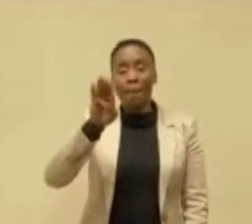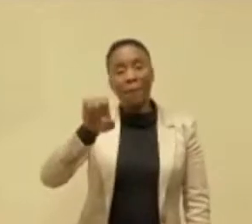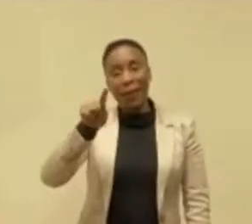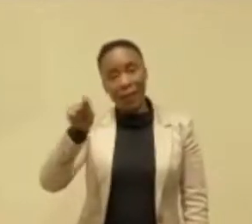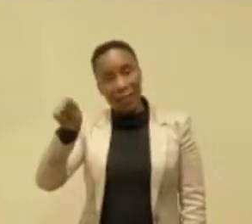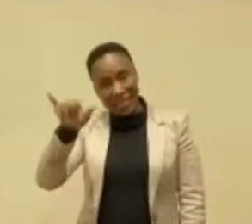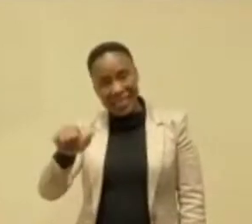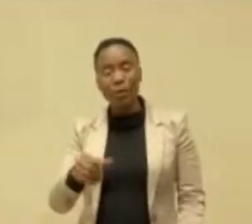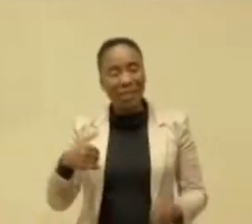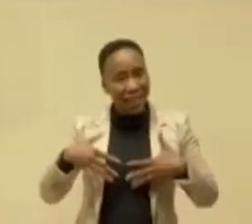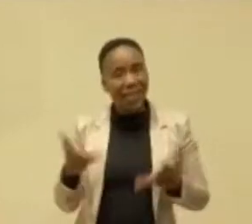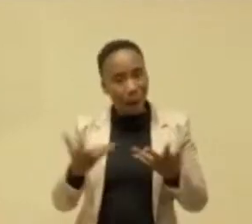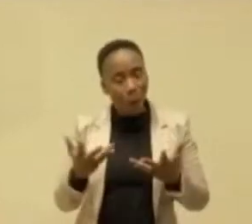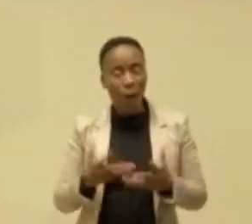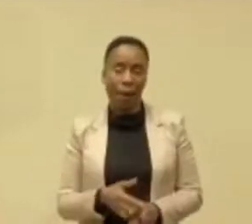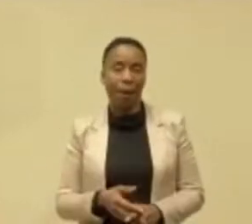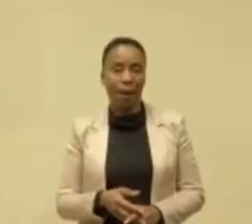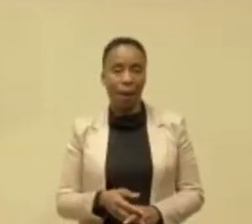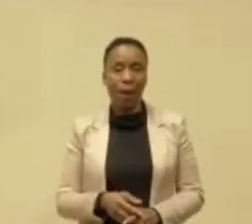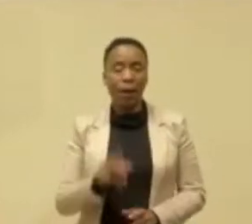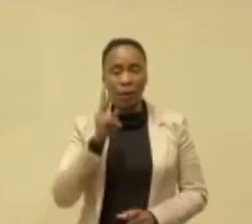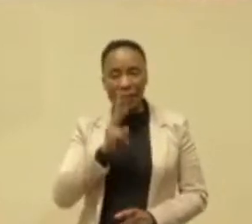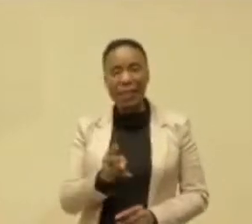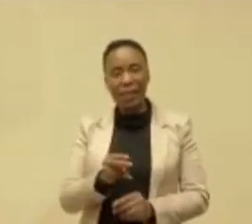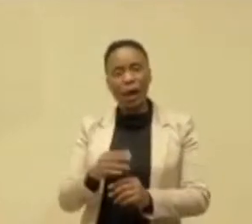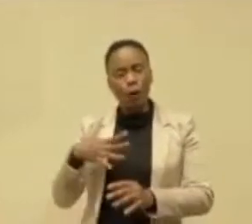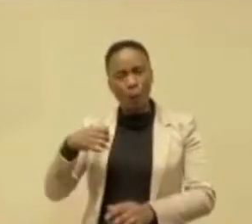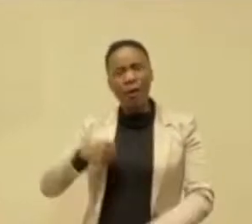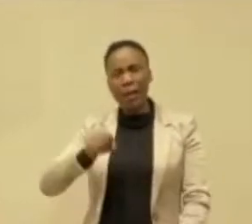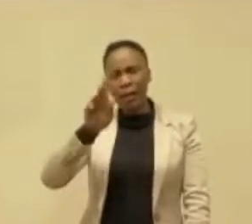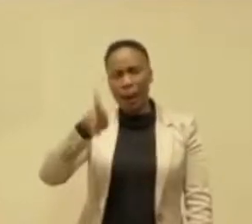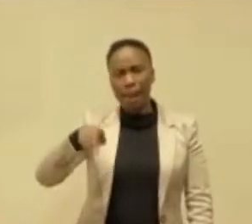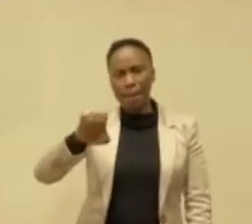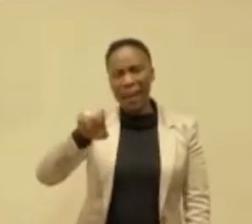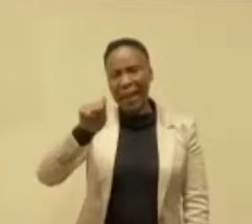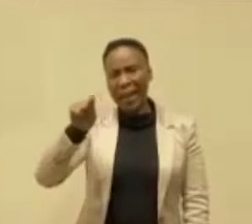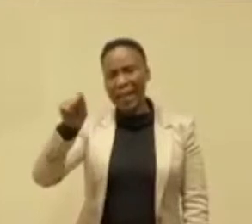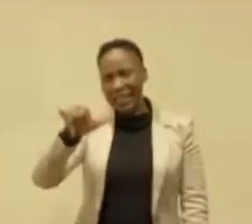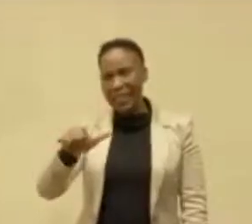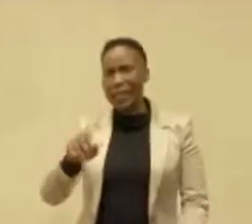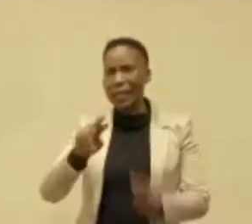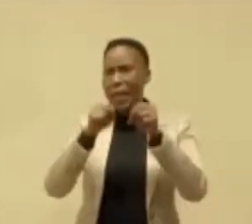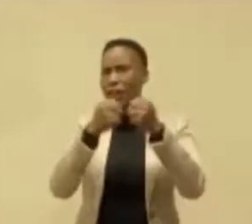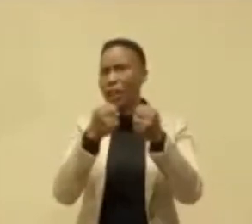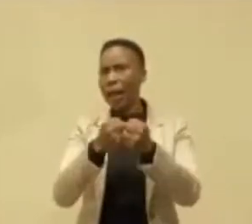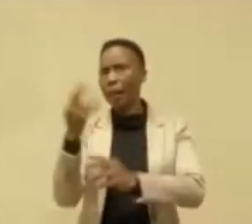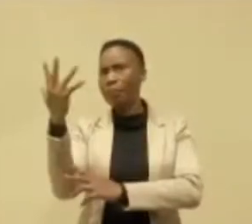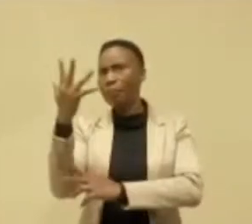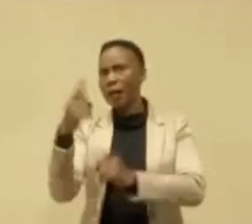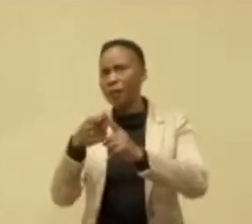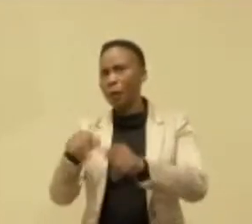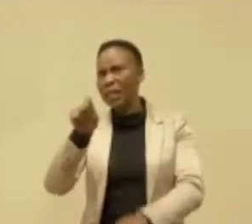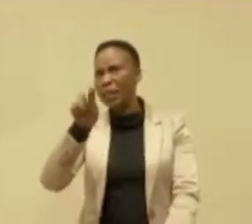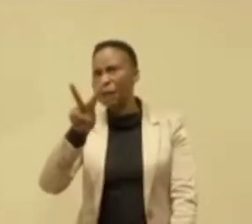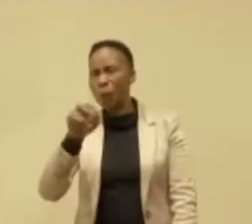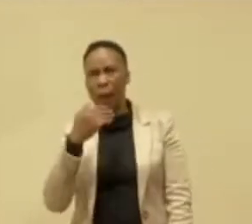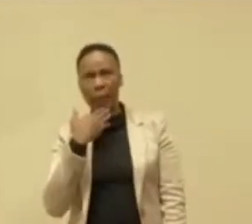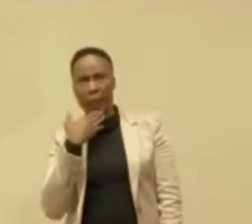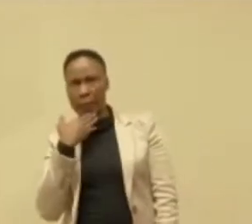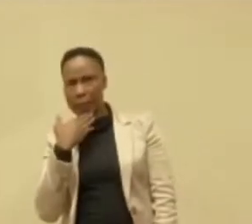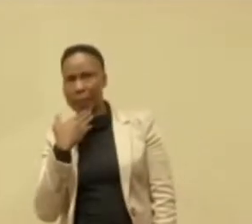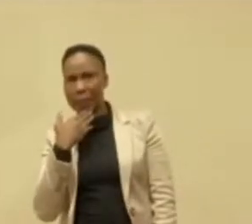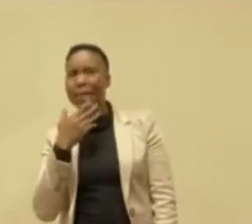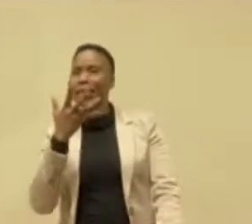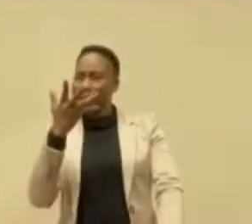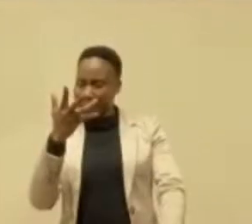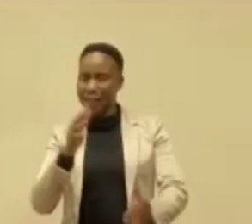there and we we see comrade peter somewhere at national address from the television thank you very much on